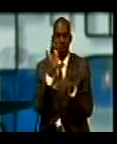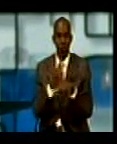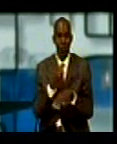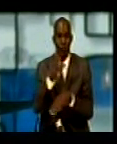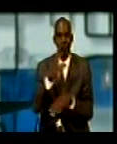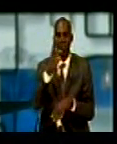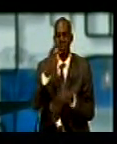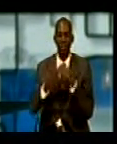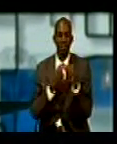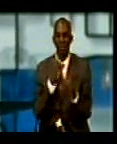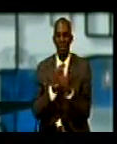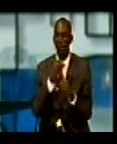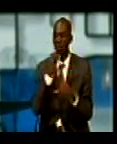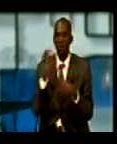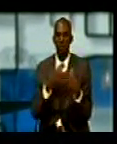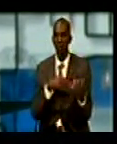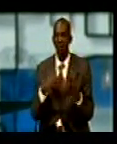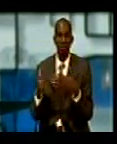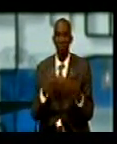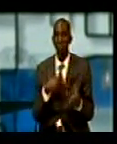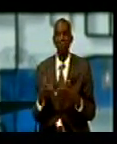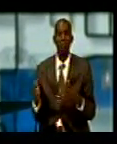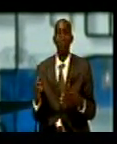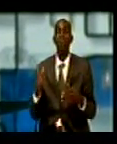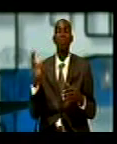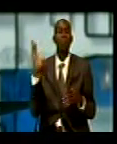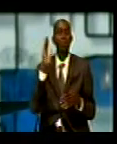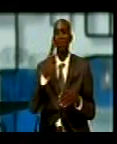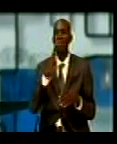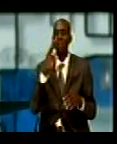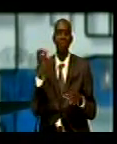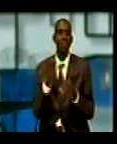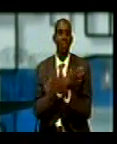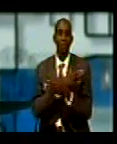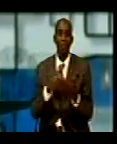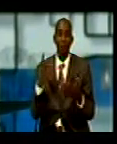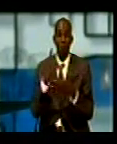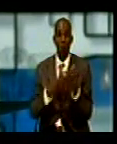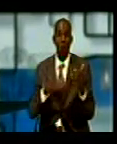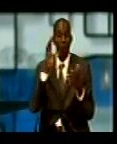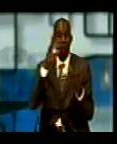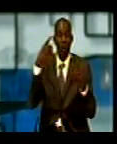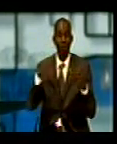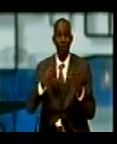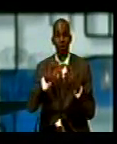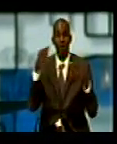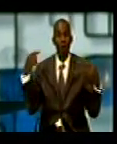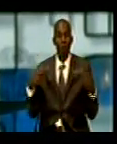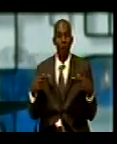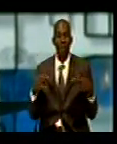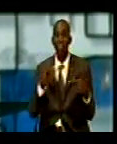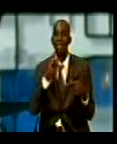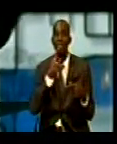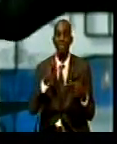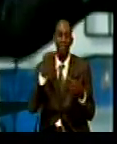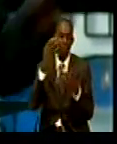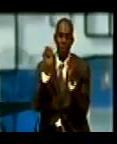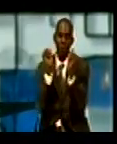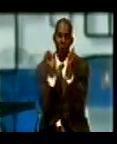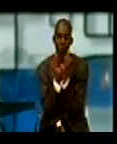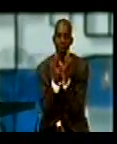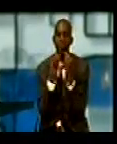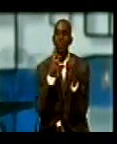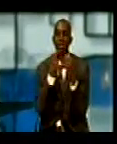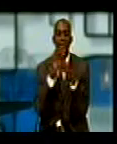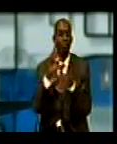matter. 6 times, 2 times, 3 times, 4, whatever the number of years, what will happen to the pain? What will happen to the bondage? Gone. She